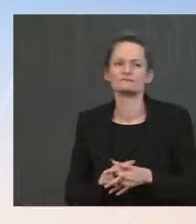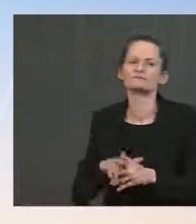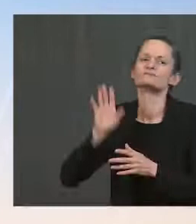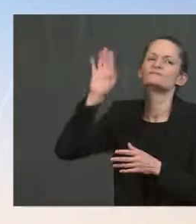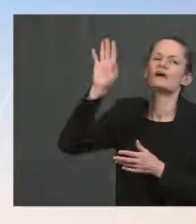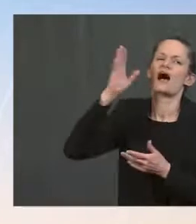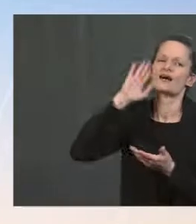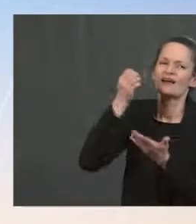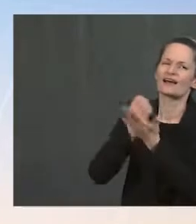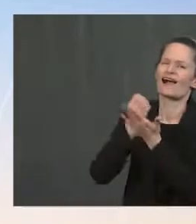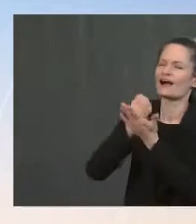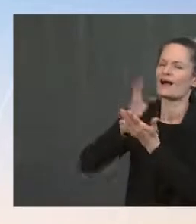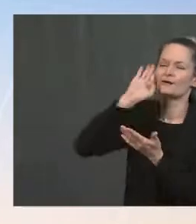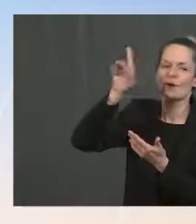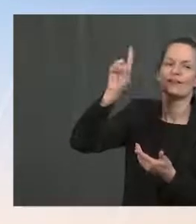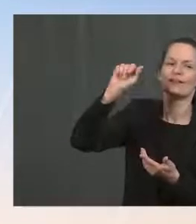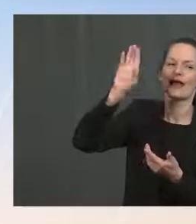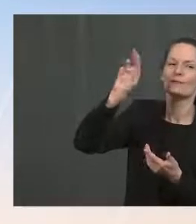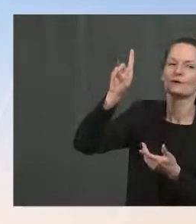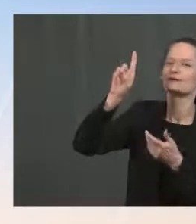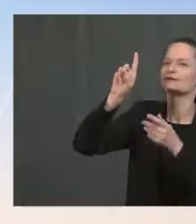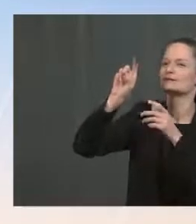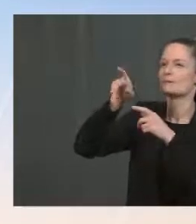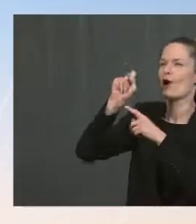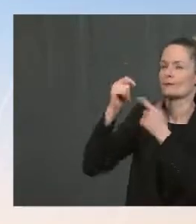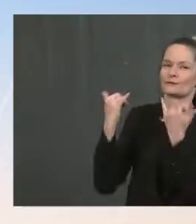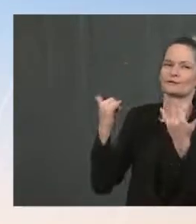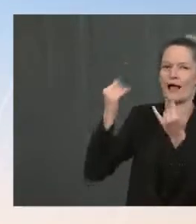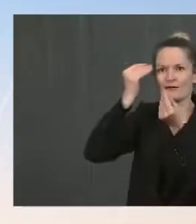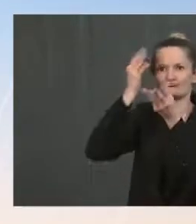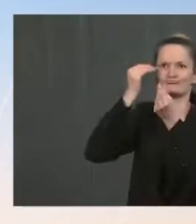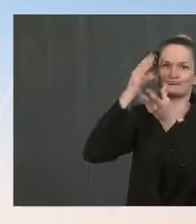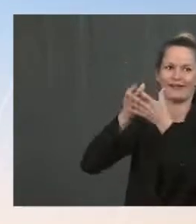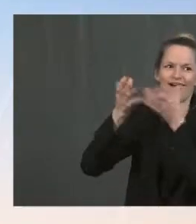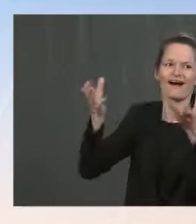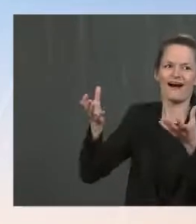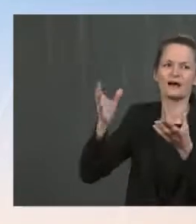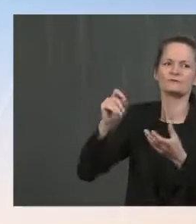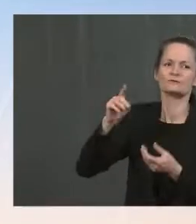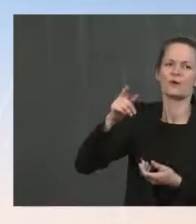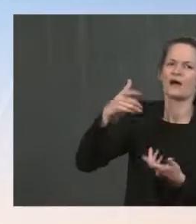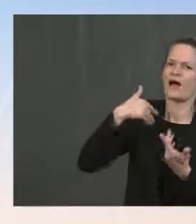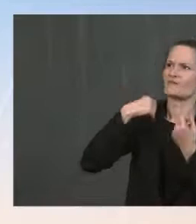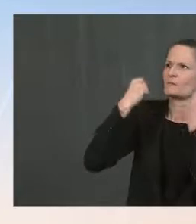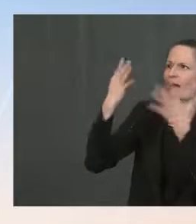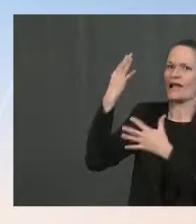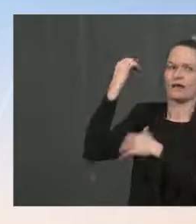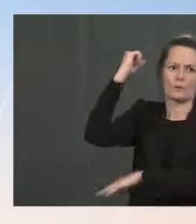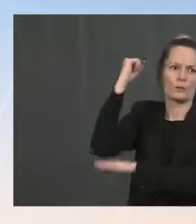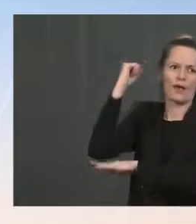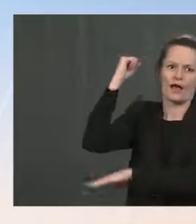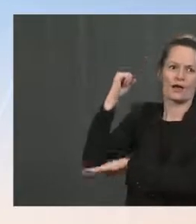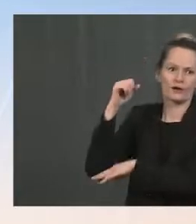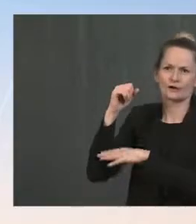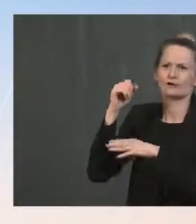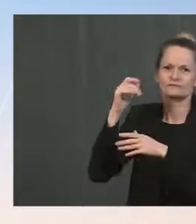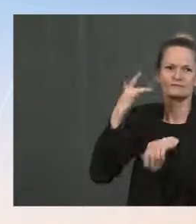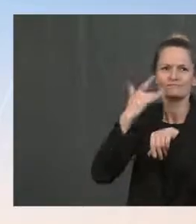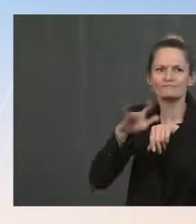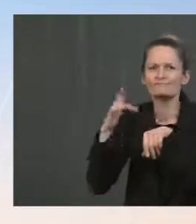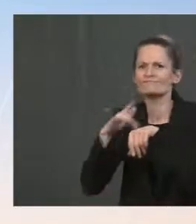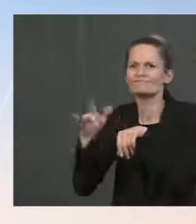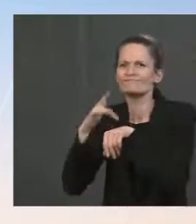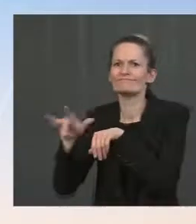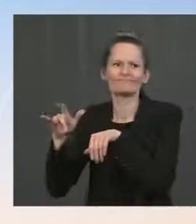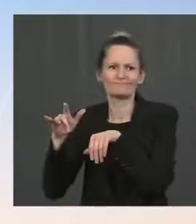this morning that showed a record number of job openings, 10.9 million job openings. But we also still have millions of